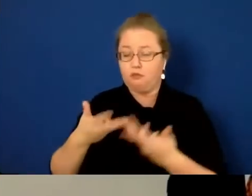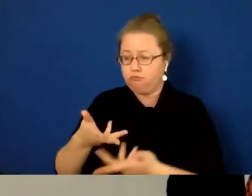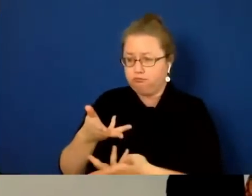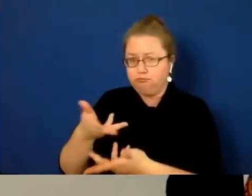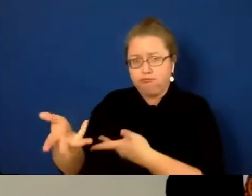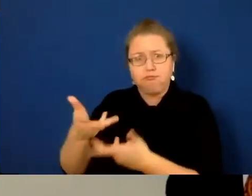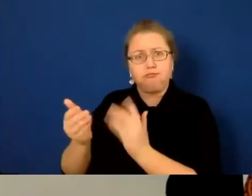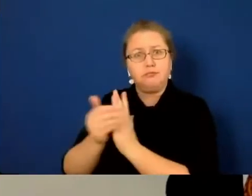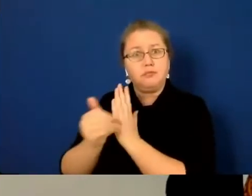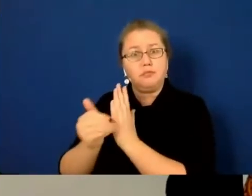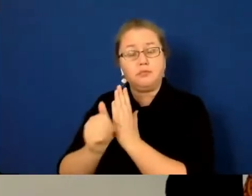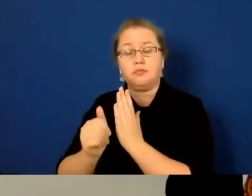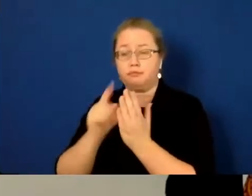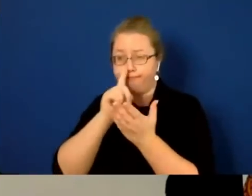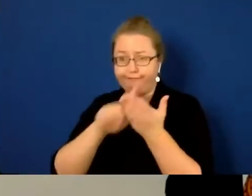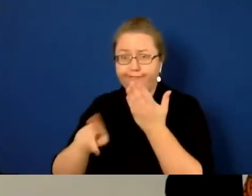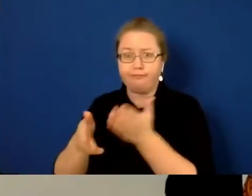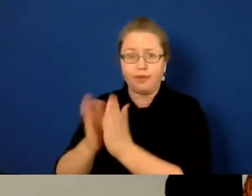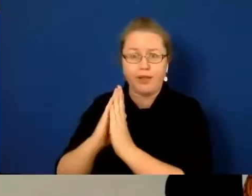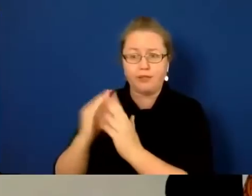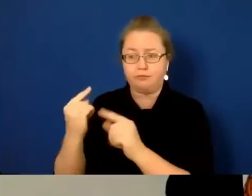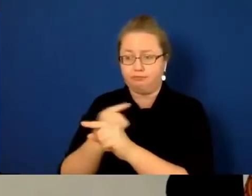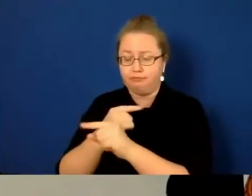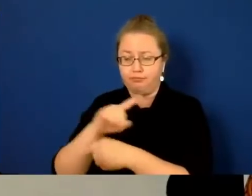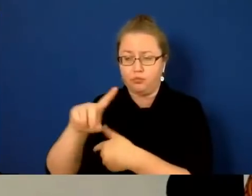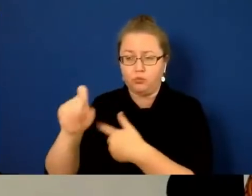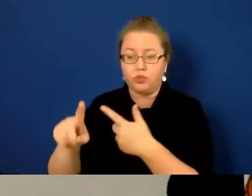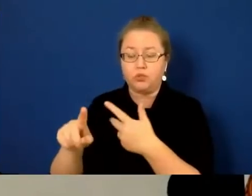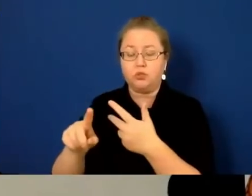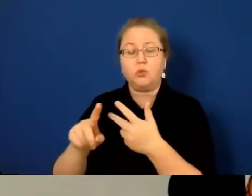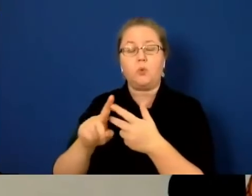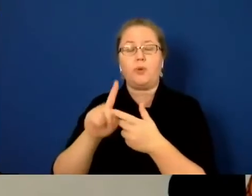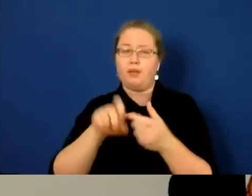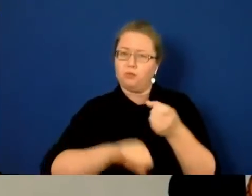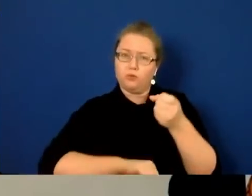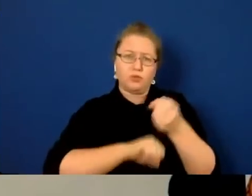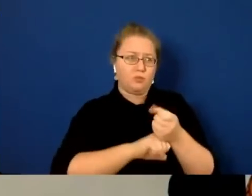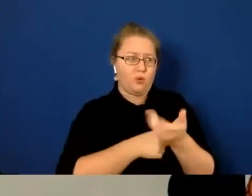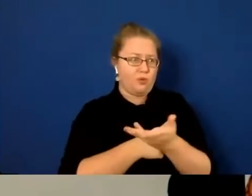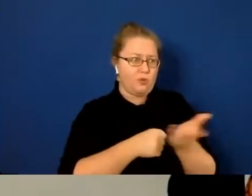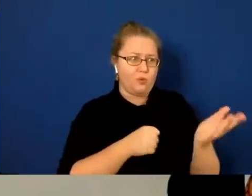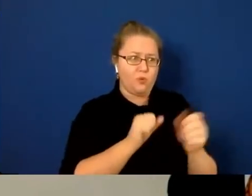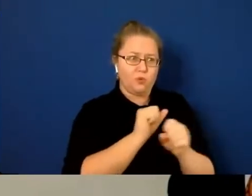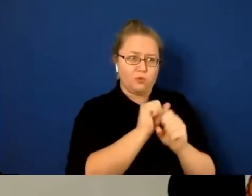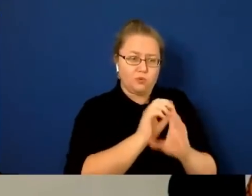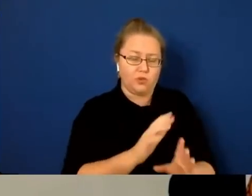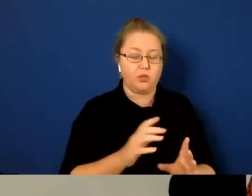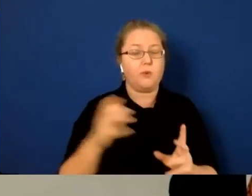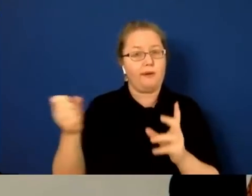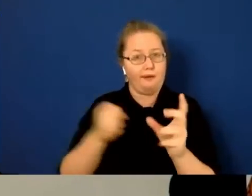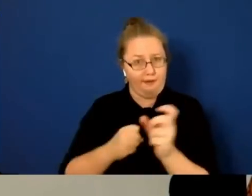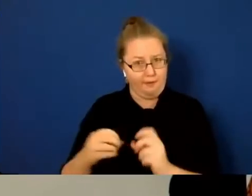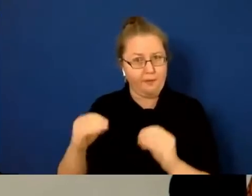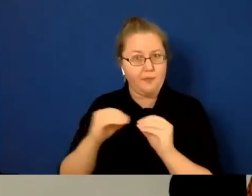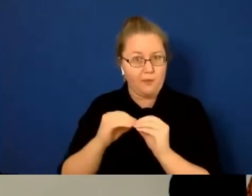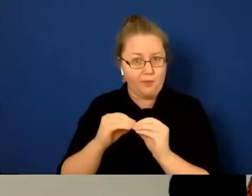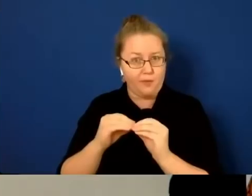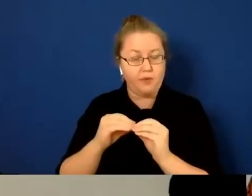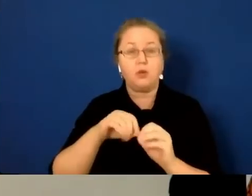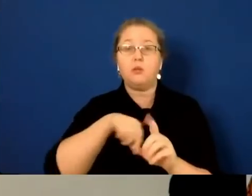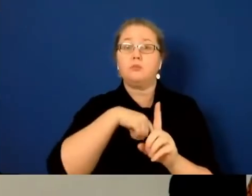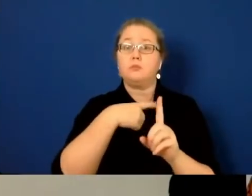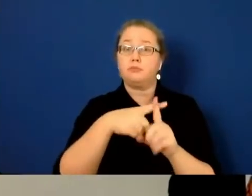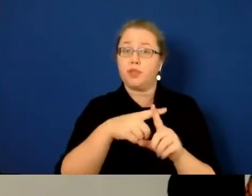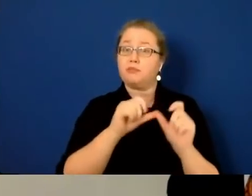the important work that we do to connect with them every day and answer those questions, make sure they get the care they need when they need it. So it is a